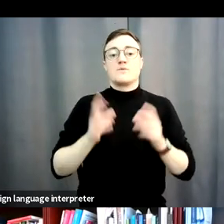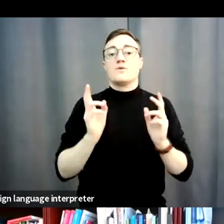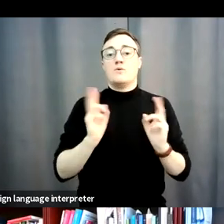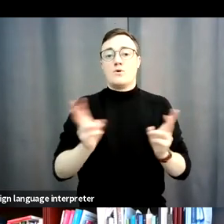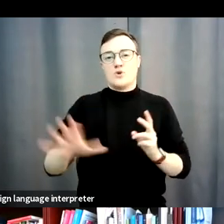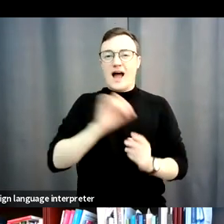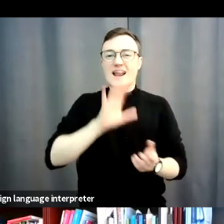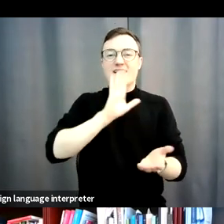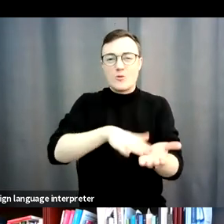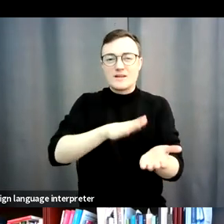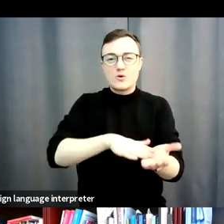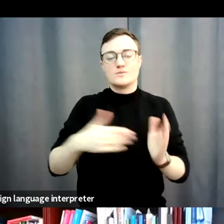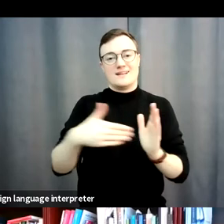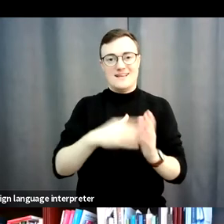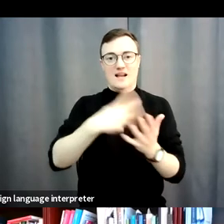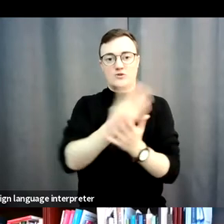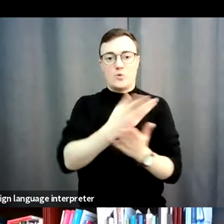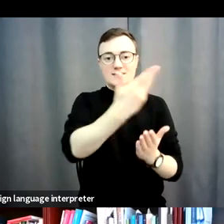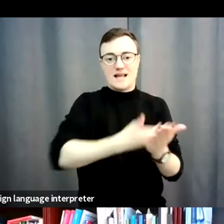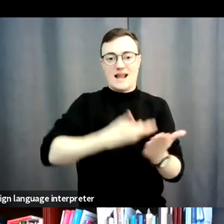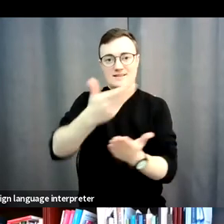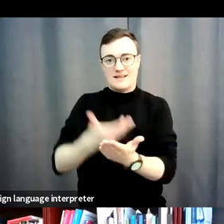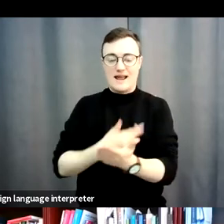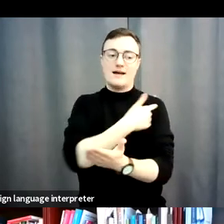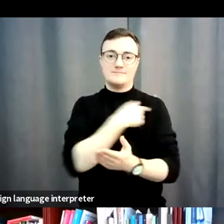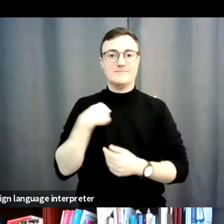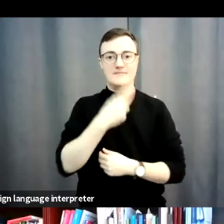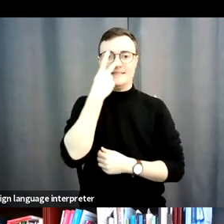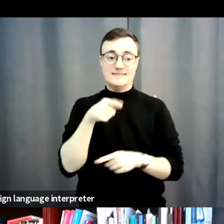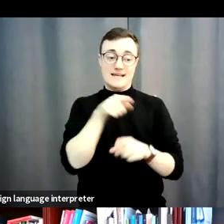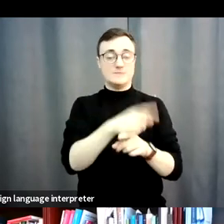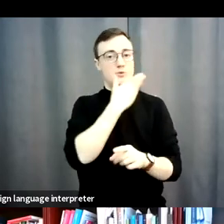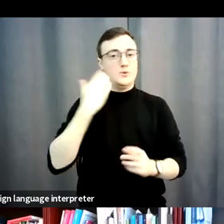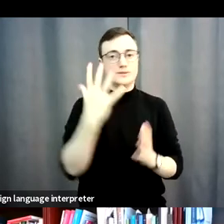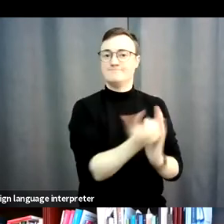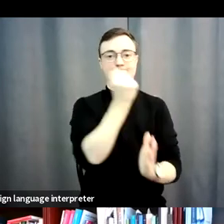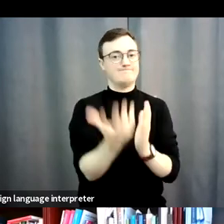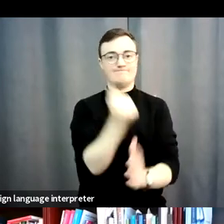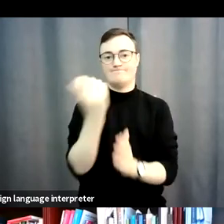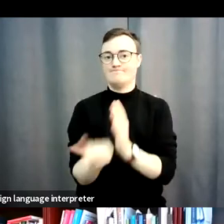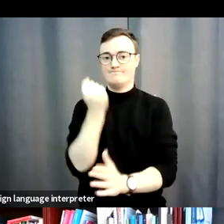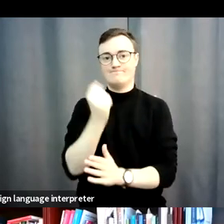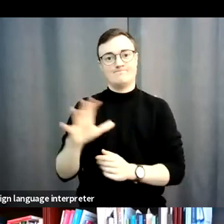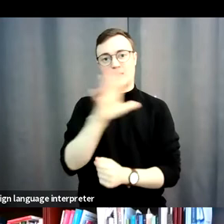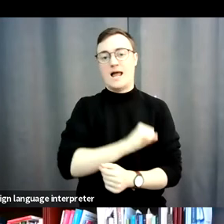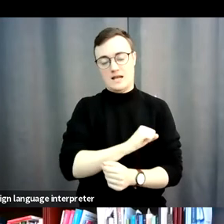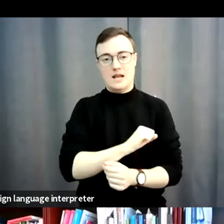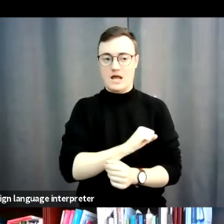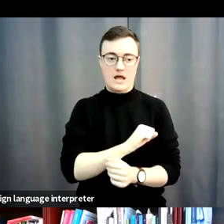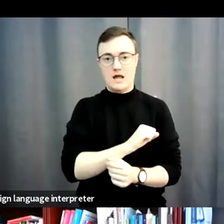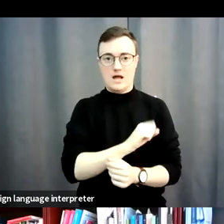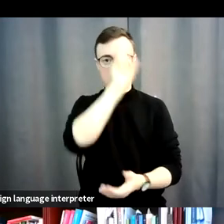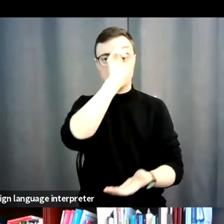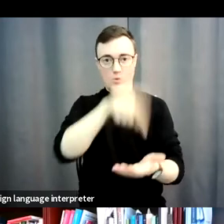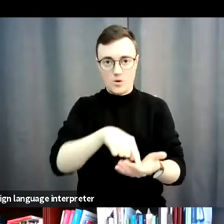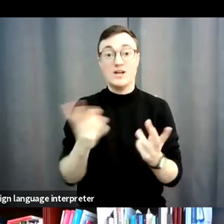to the Nordic countries, the right is not yet fully realized in the Nordic countries. So the report that we are going to hear more about in